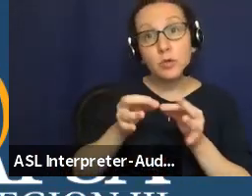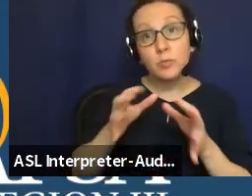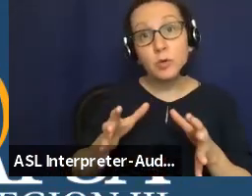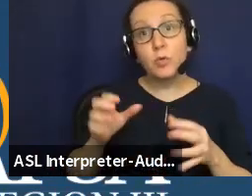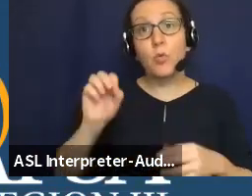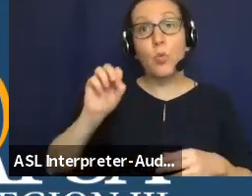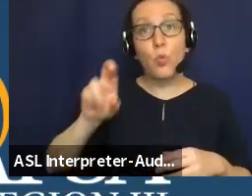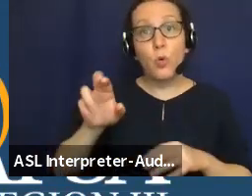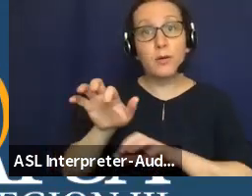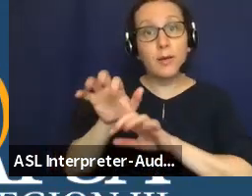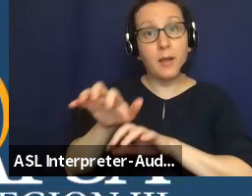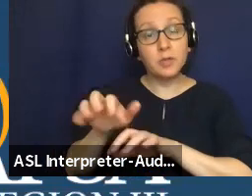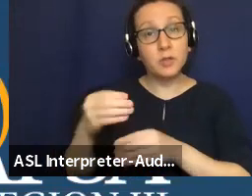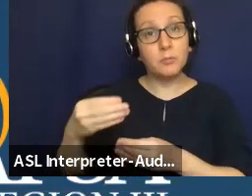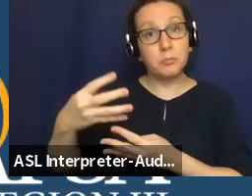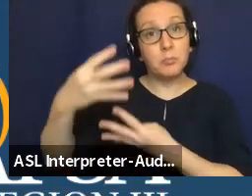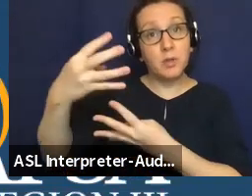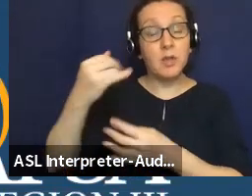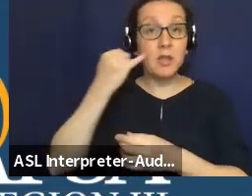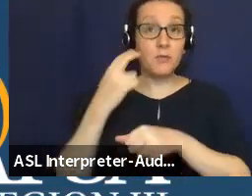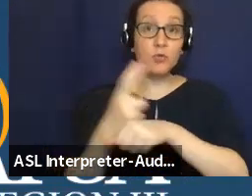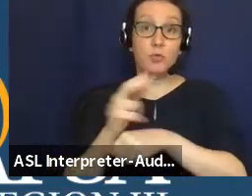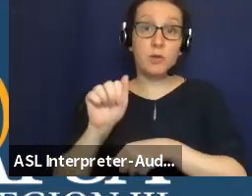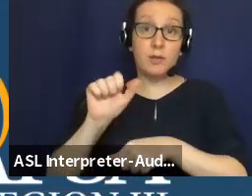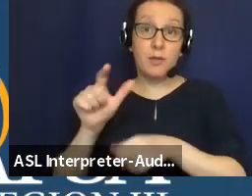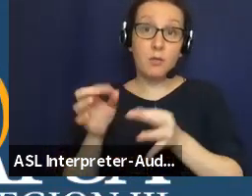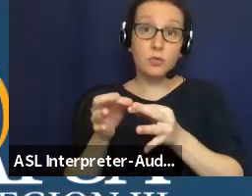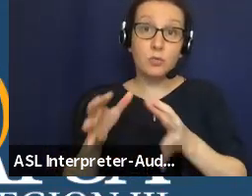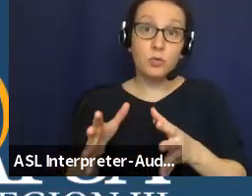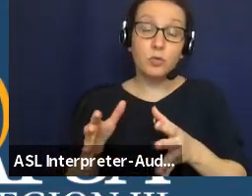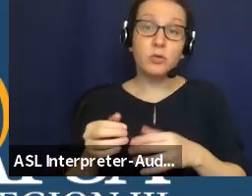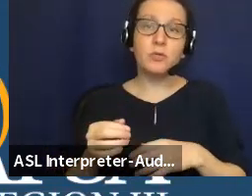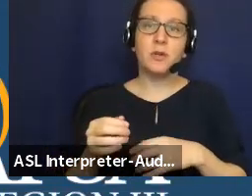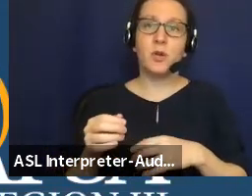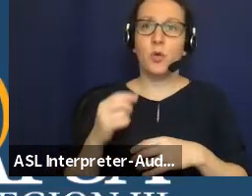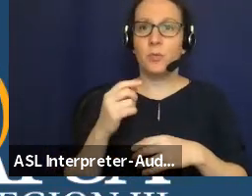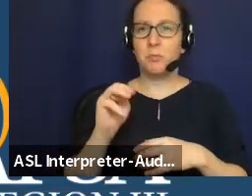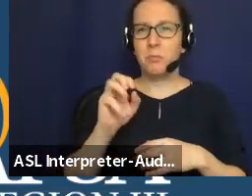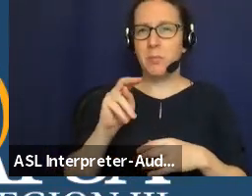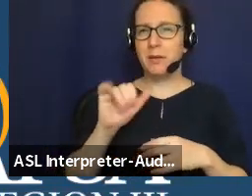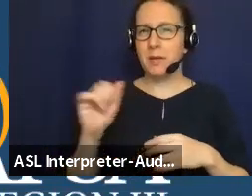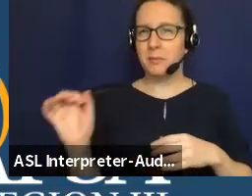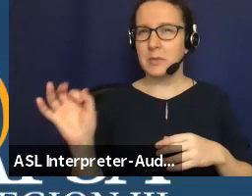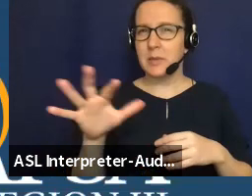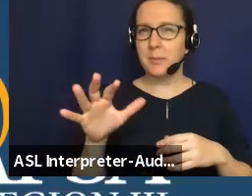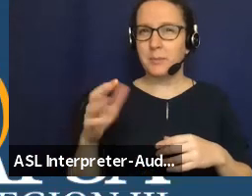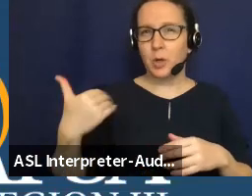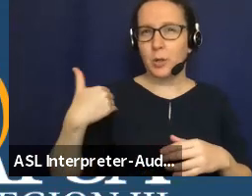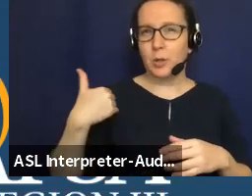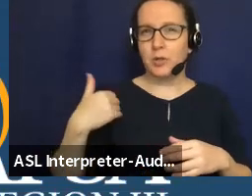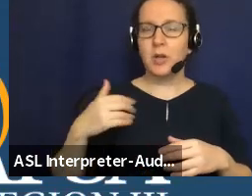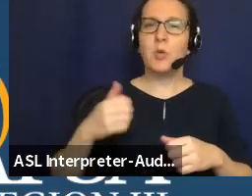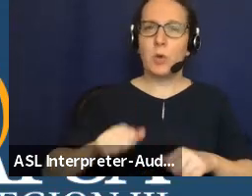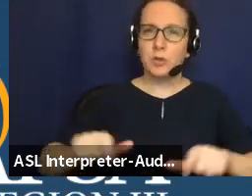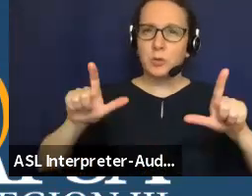captioning. If you do use an ASL interpreter, one of the tips that Monica had shared earlier is making sure you spotlight